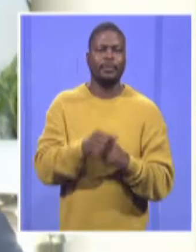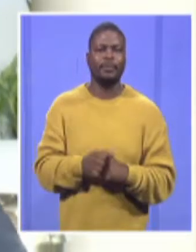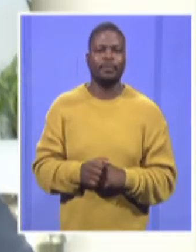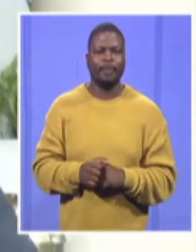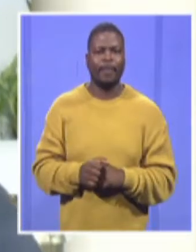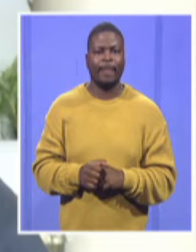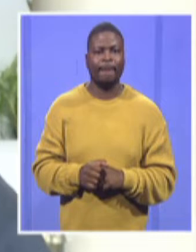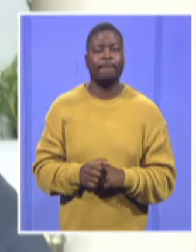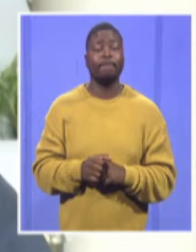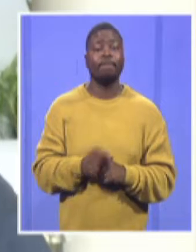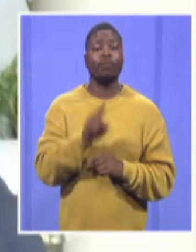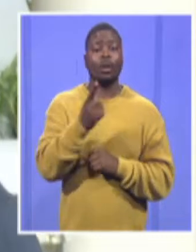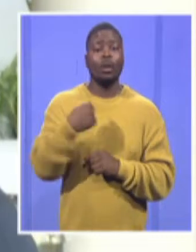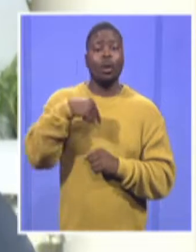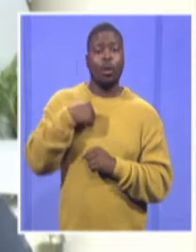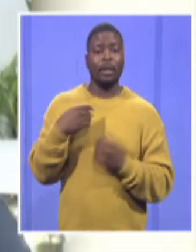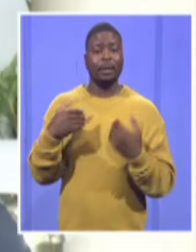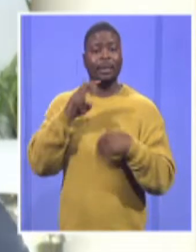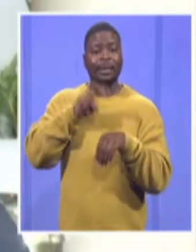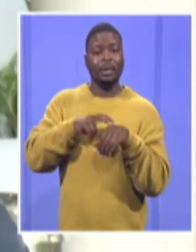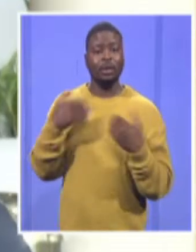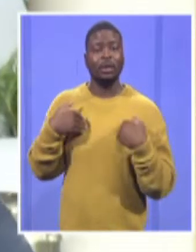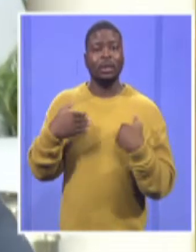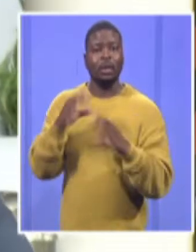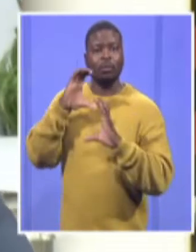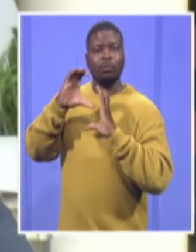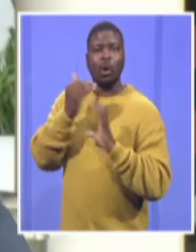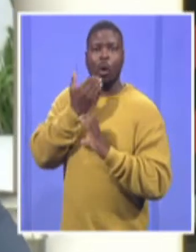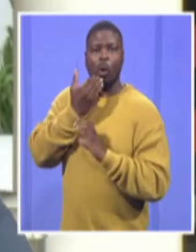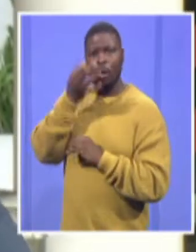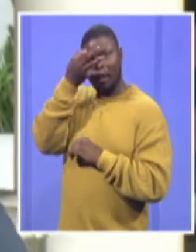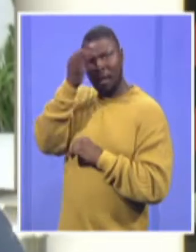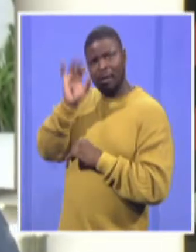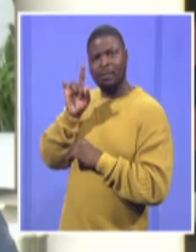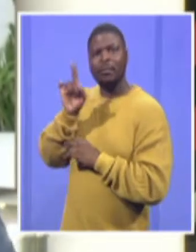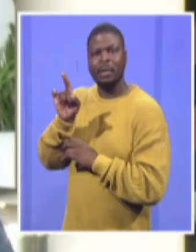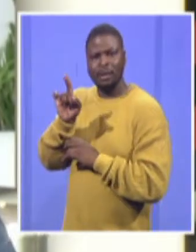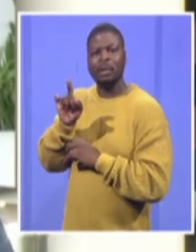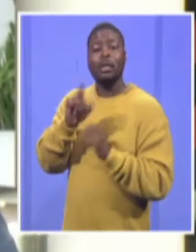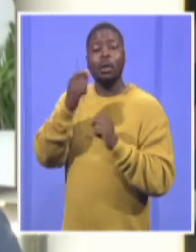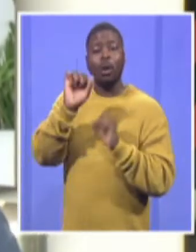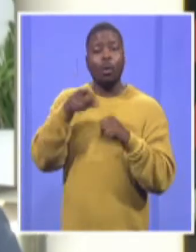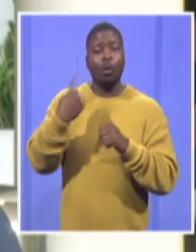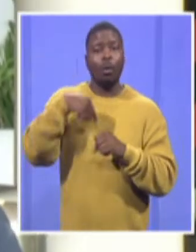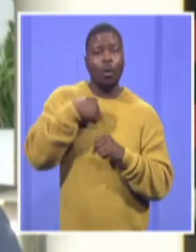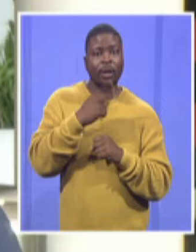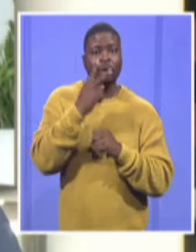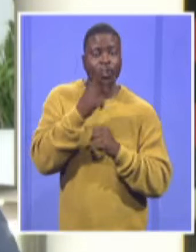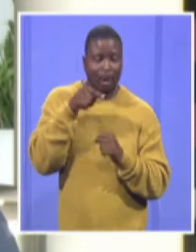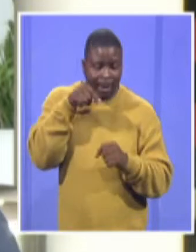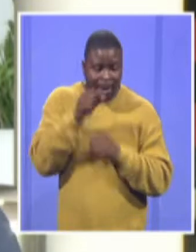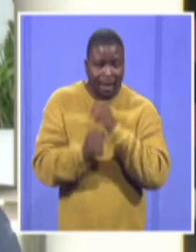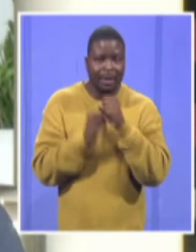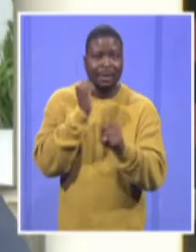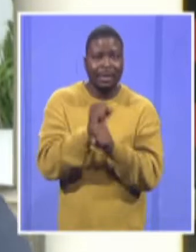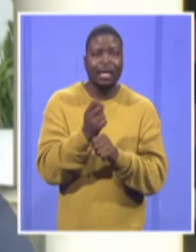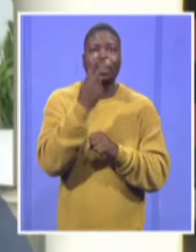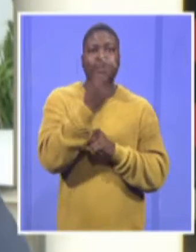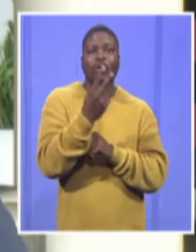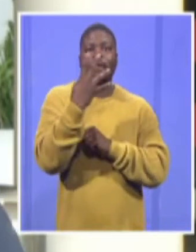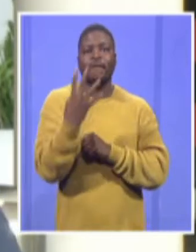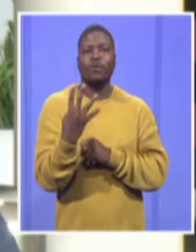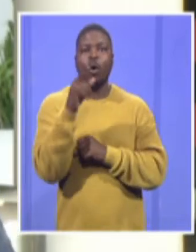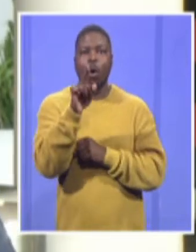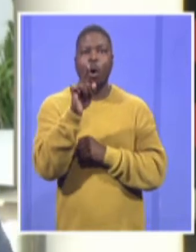have conversation with the government, and we see this year, we saw this year where on the 24th of March, on the TB